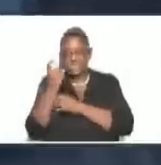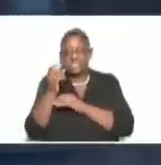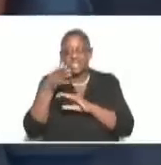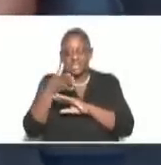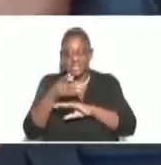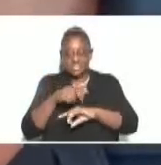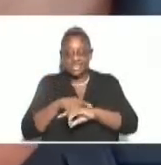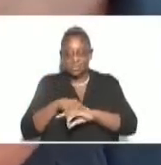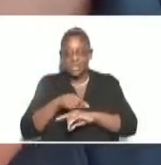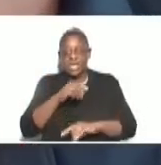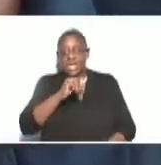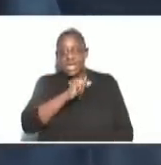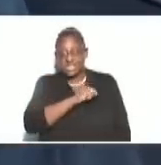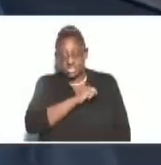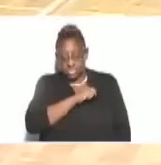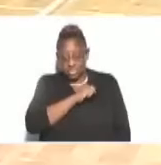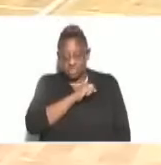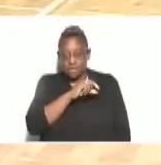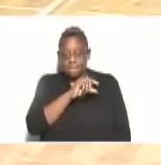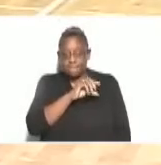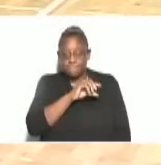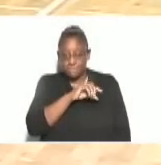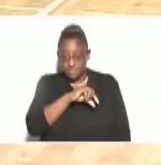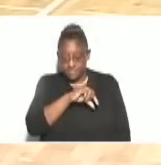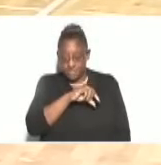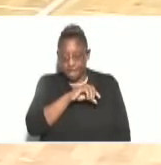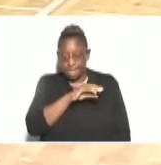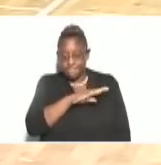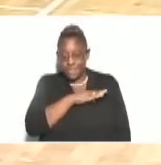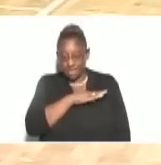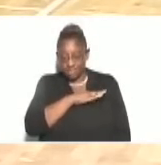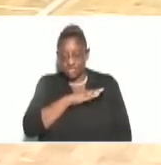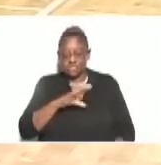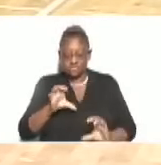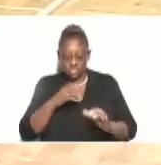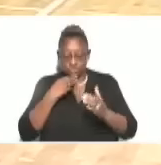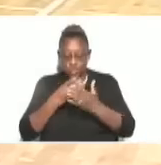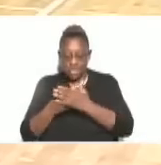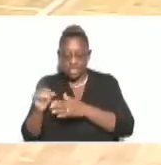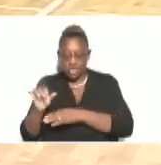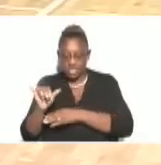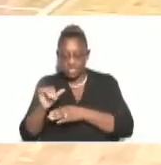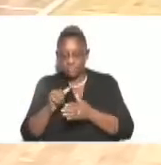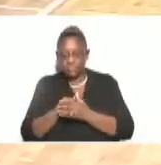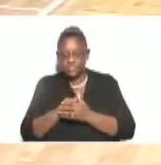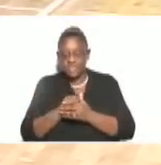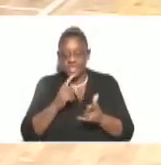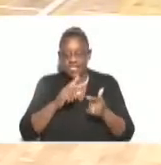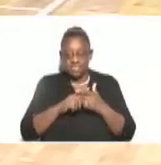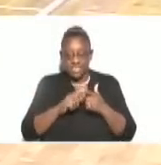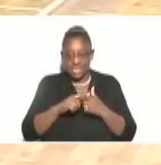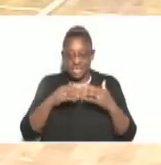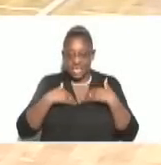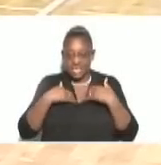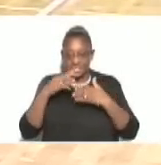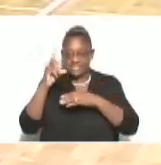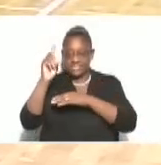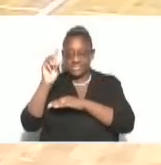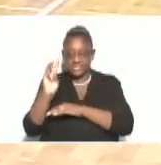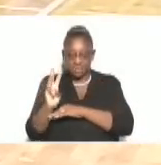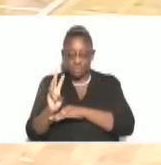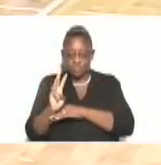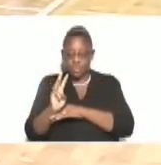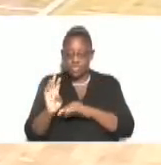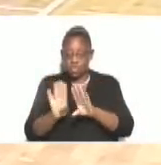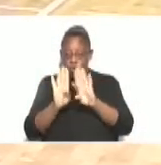Antonio Beckford had another solid game as well. New Province Volleyball Association kicking off its season yesterday at the Donald Davis Gym. In the ladies